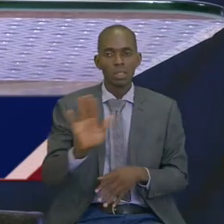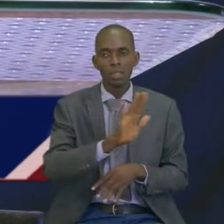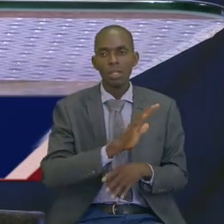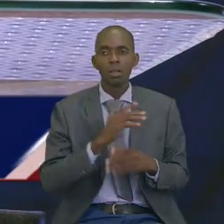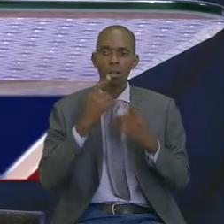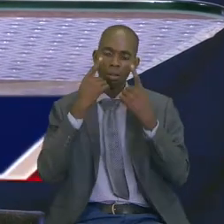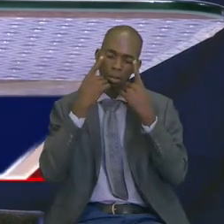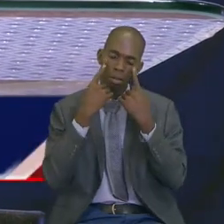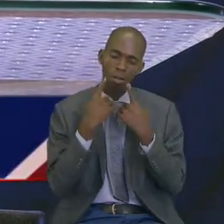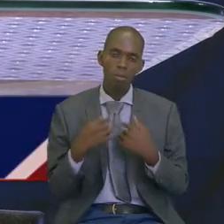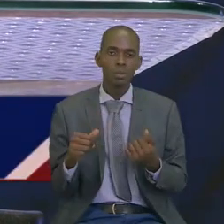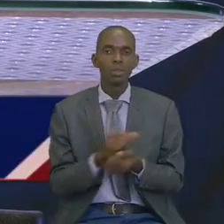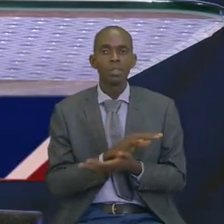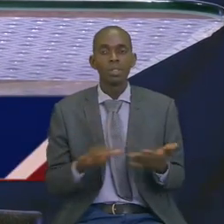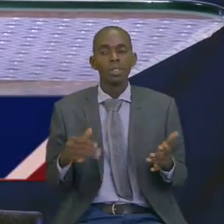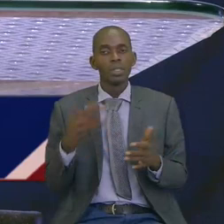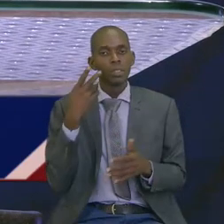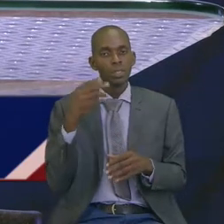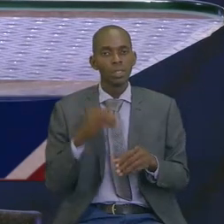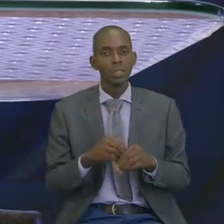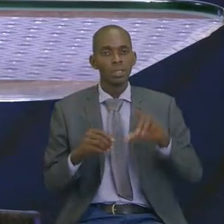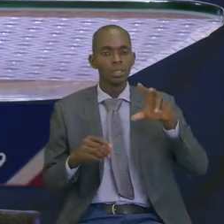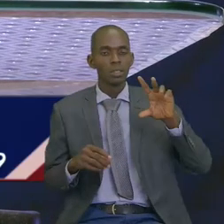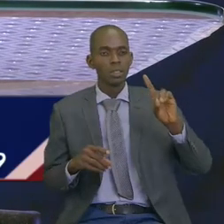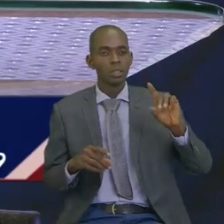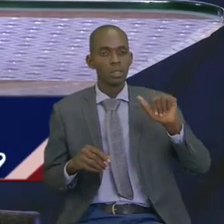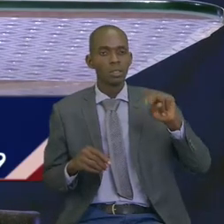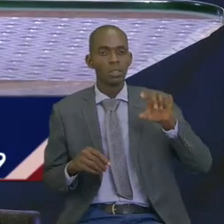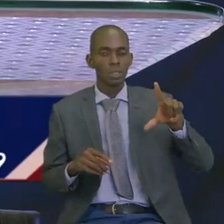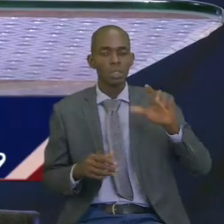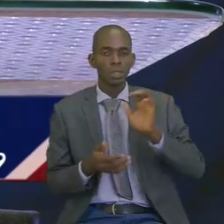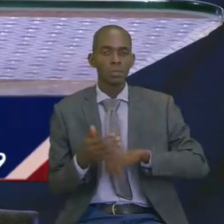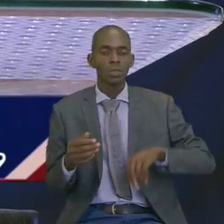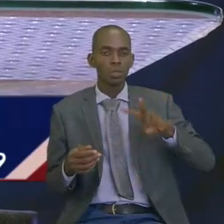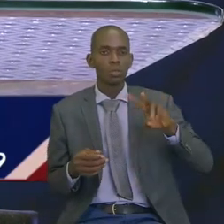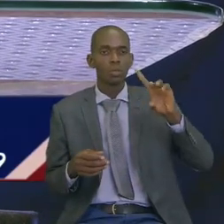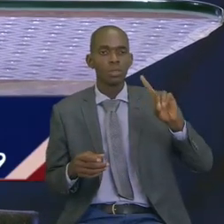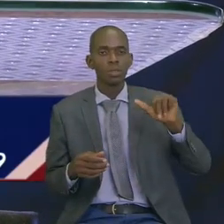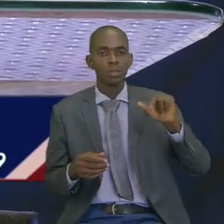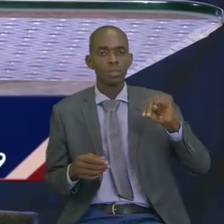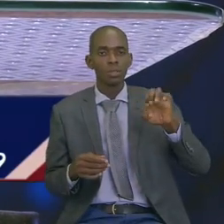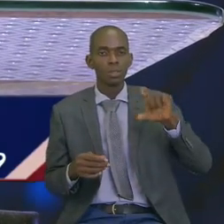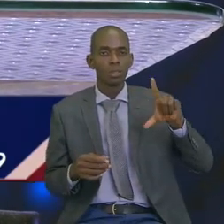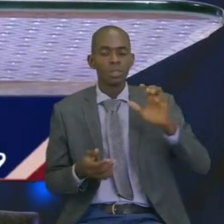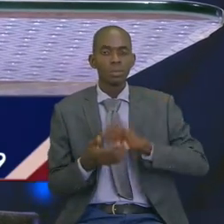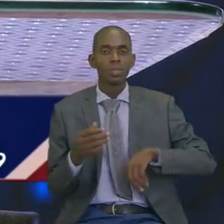lamentable destruction. It tells us in Daniel chapter 2, reading from verse 32, it says,